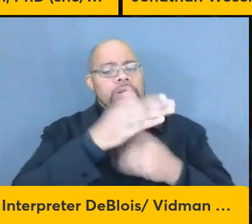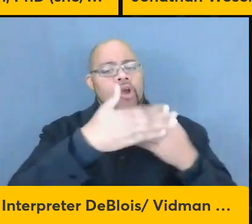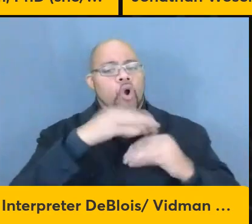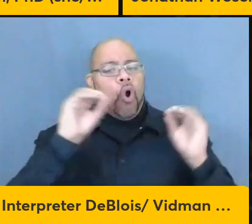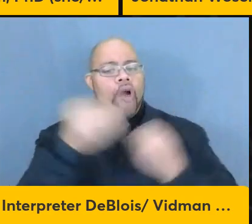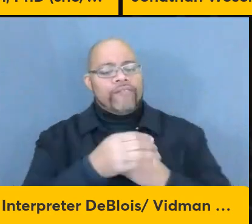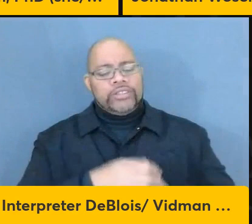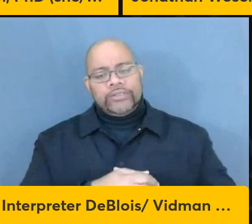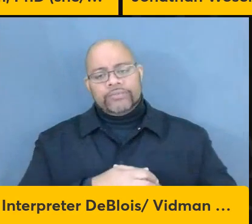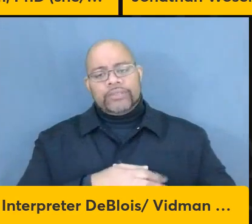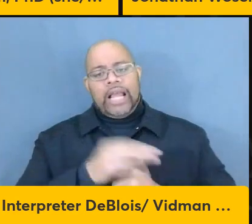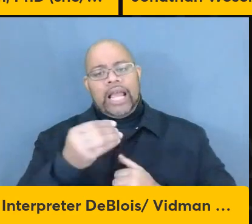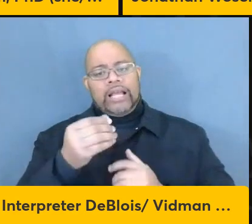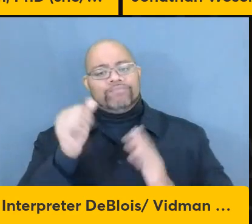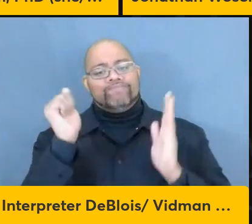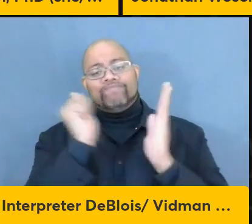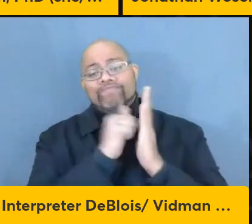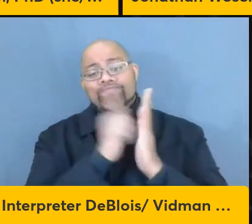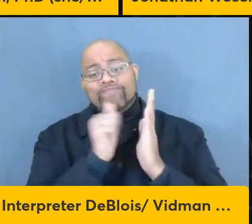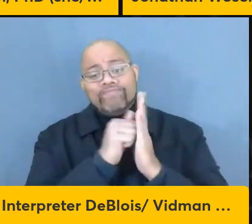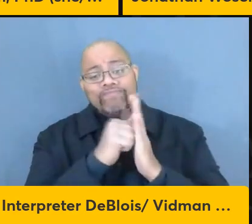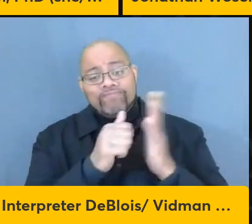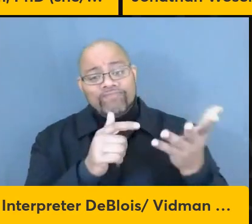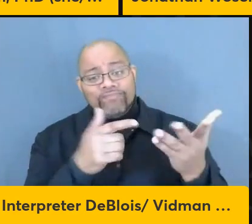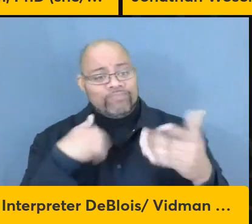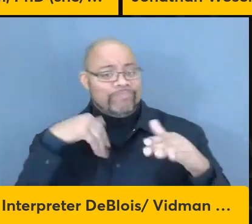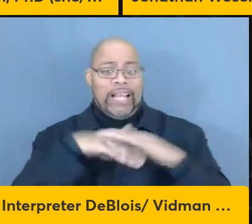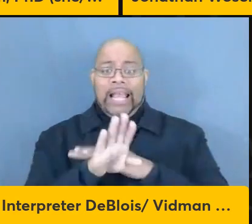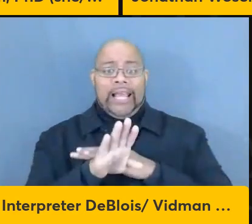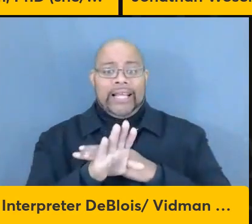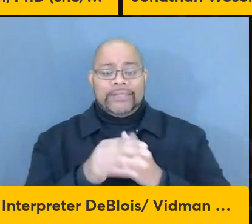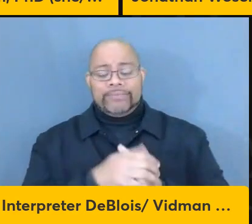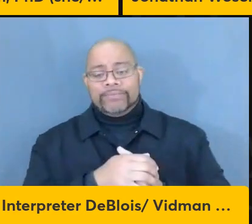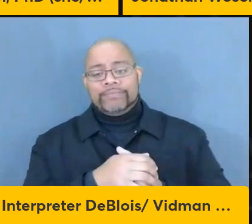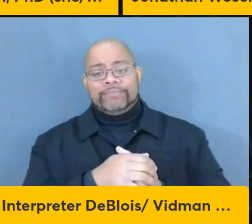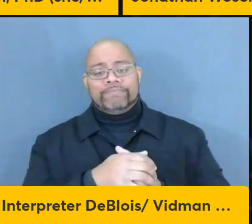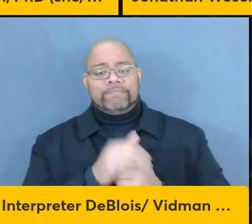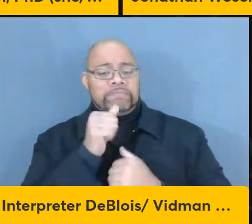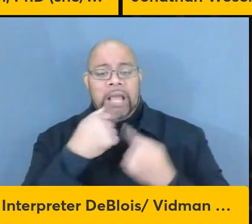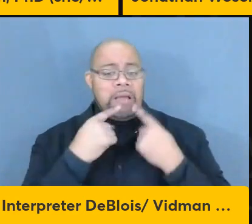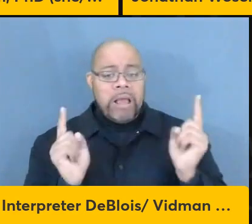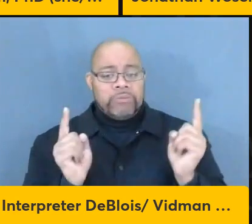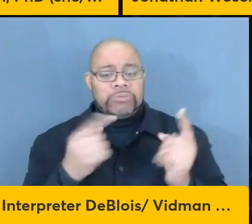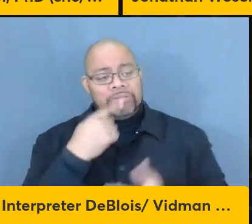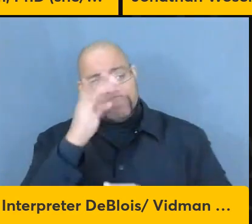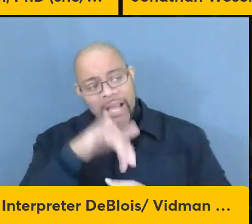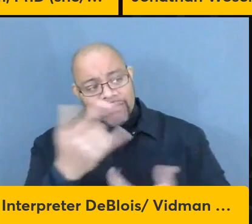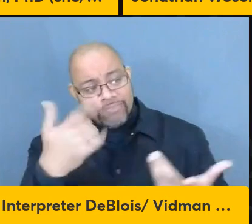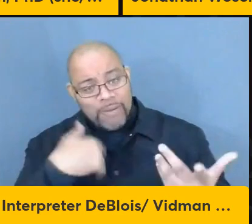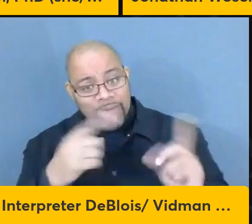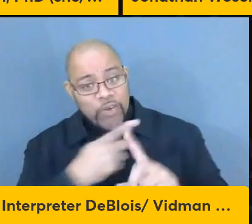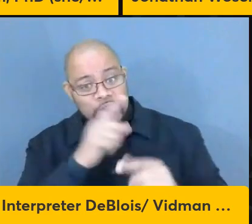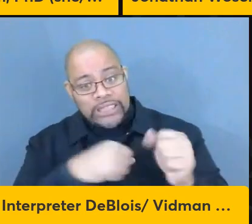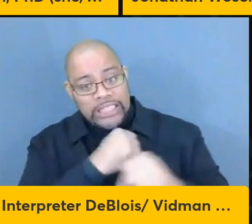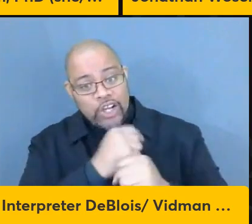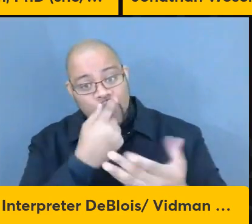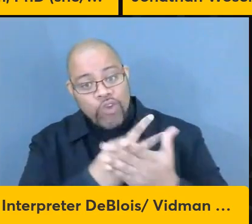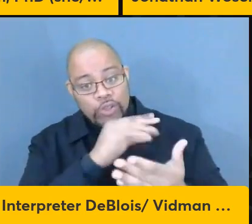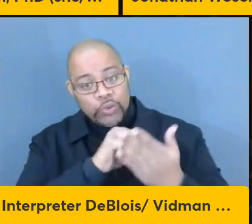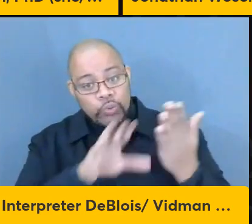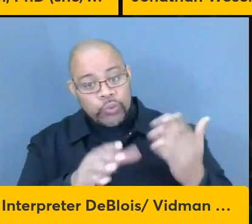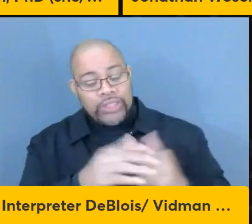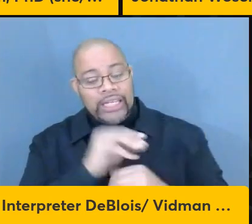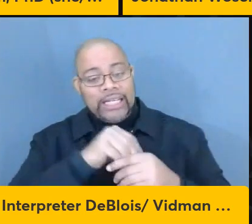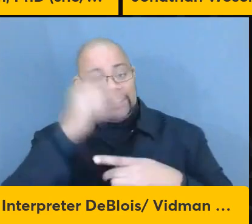office and just knocked on the door and basically walked in unannounced and said, "Hey, I'm a first-year graduate student in the